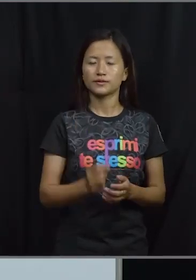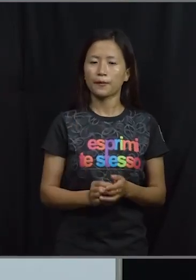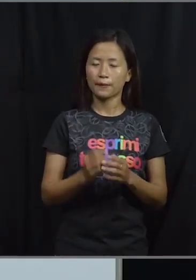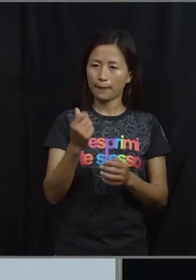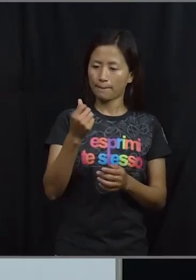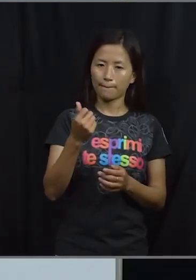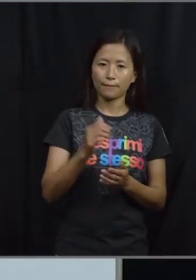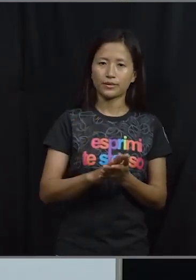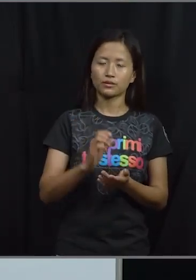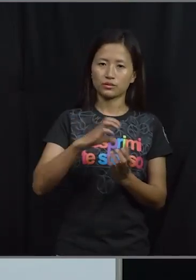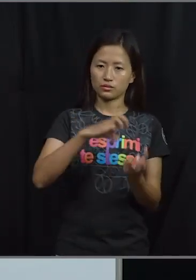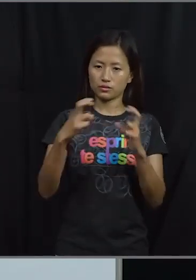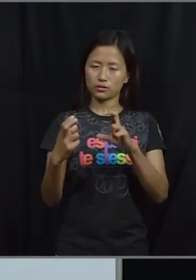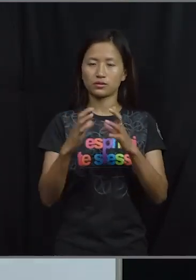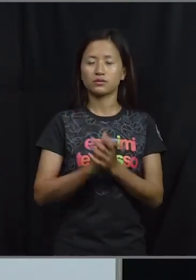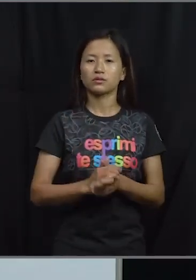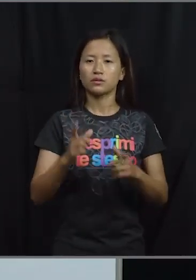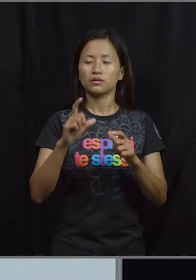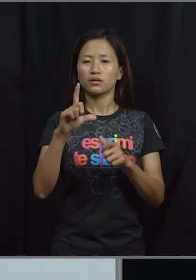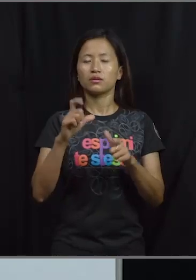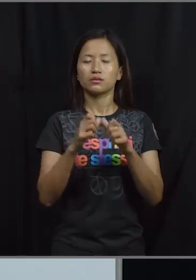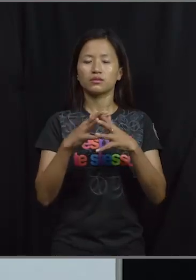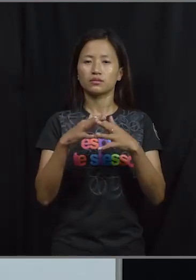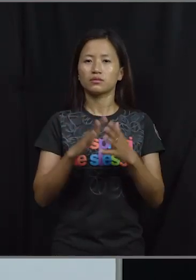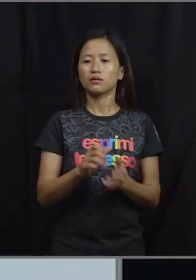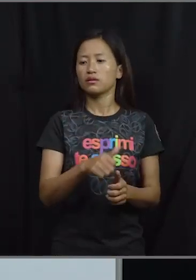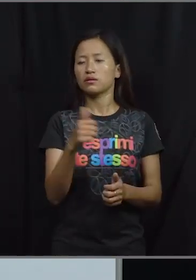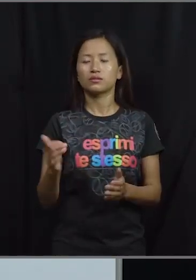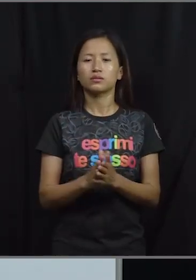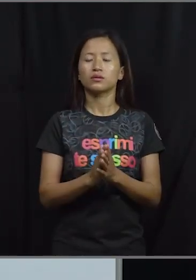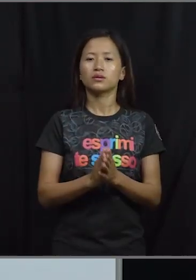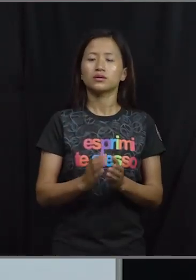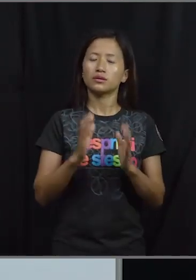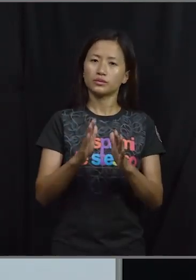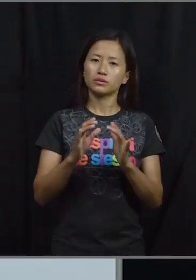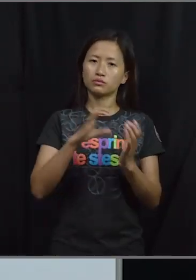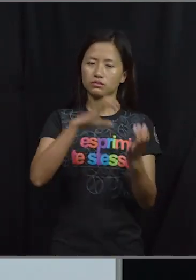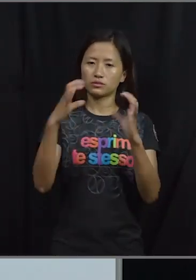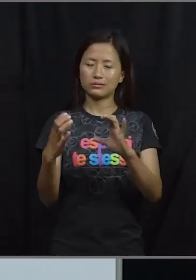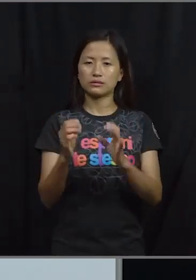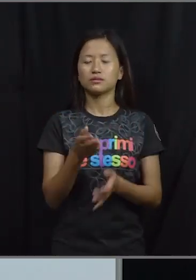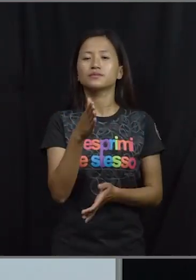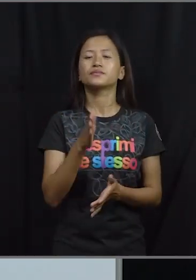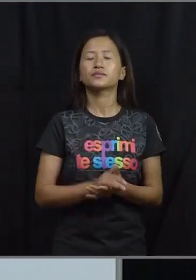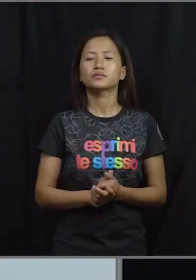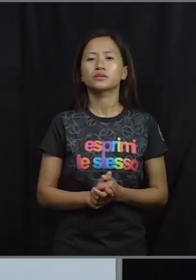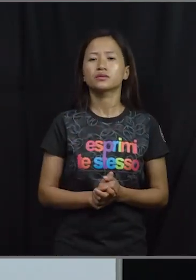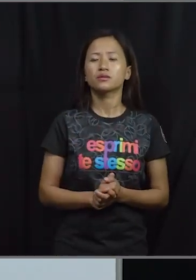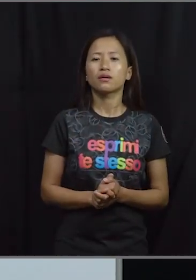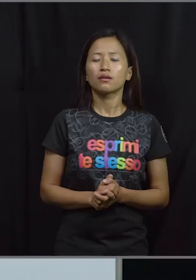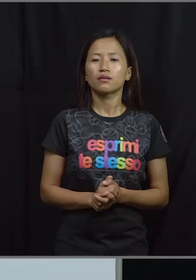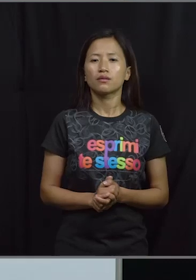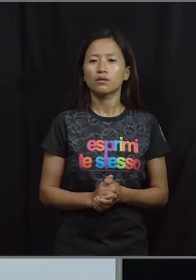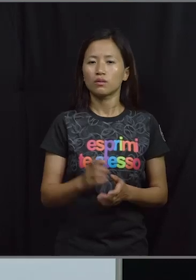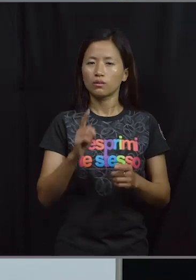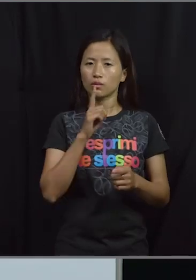change. So I'm repeating, law of demand states that other things being constant, meaning all the factors will remain constant,